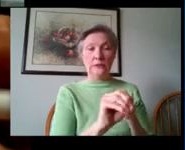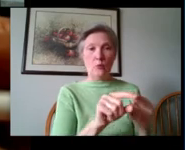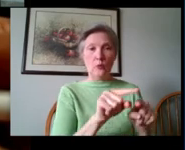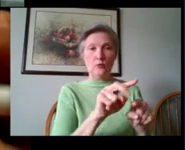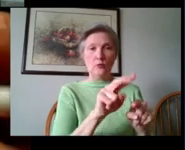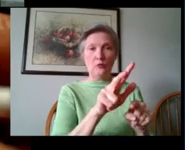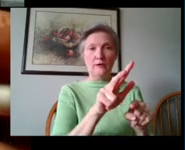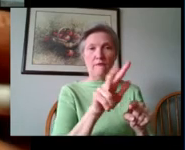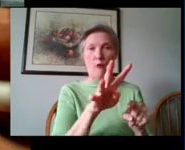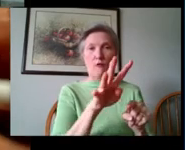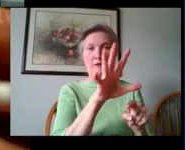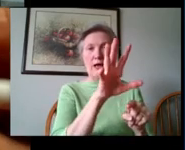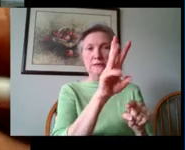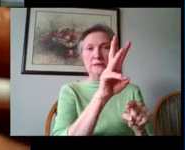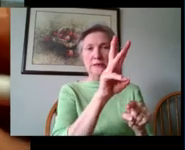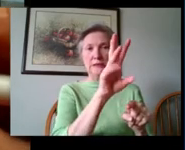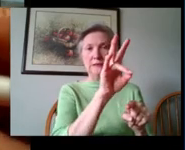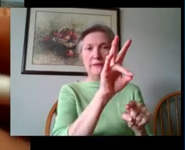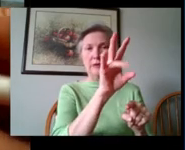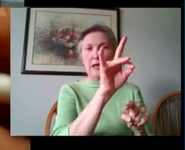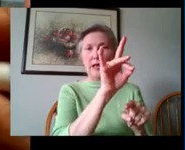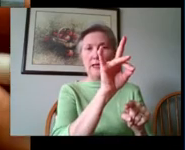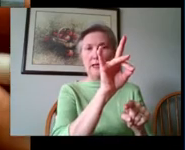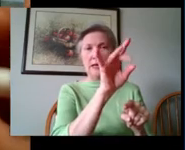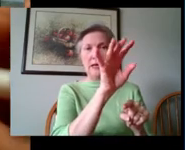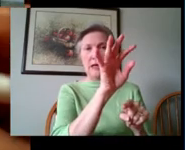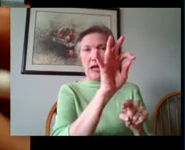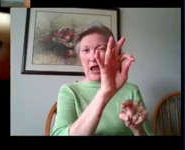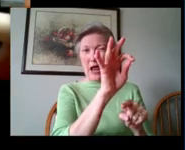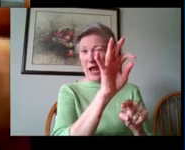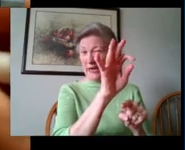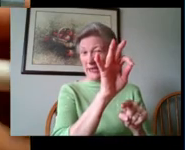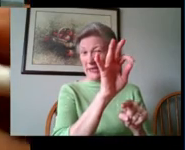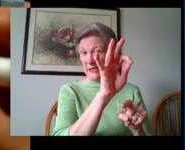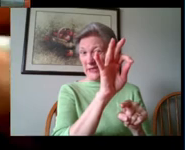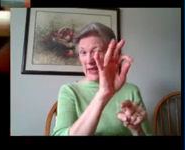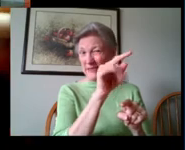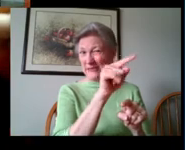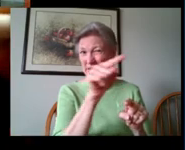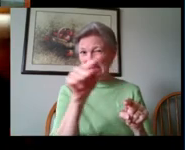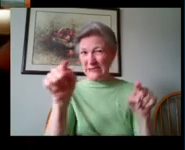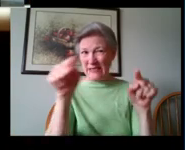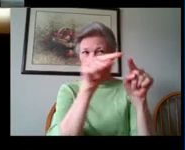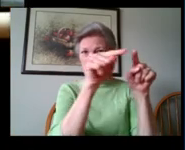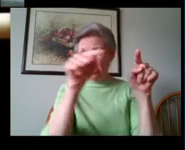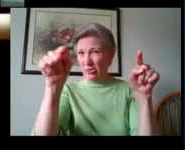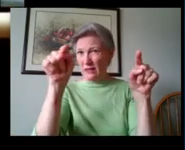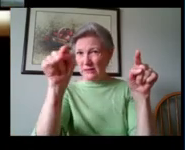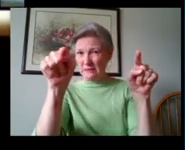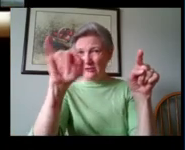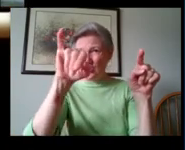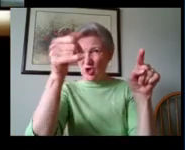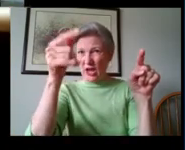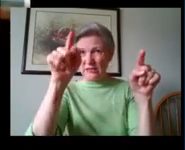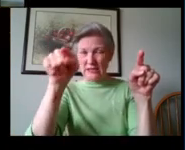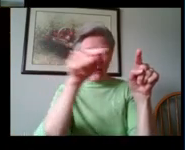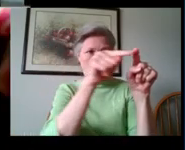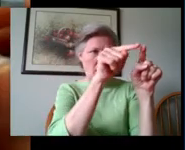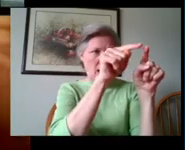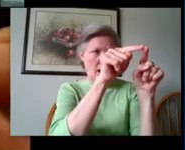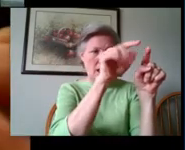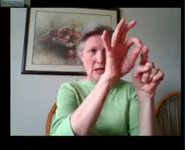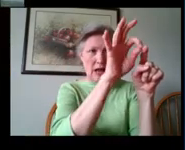1, 2, 3, 4, 5, 6, 7, 8, 9, and I see that my J falls on that 9 marking